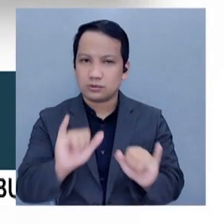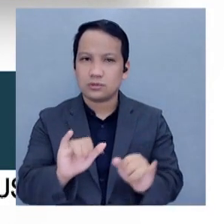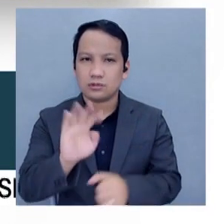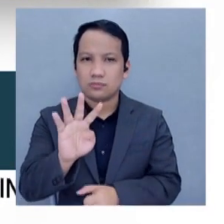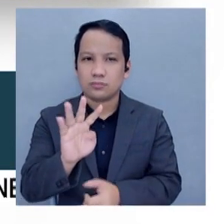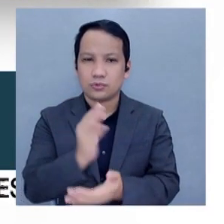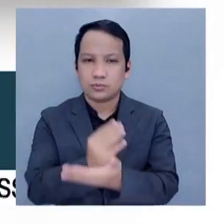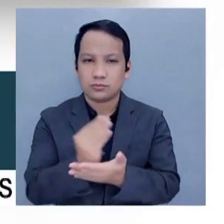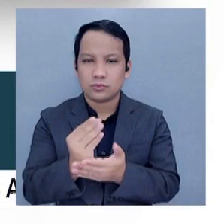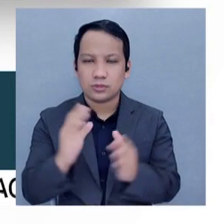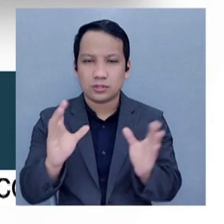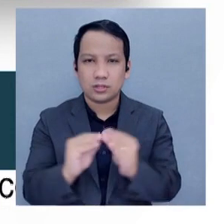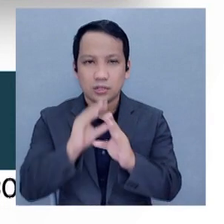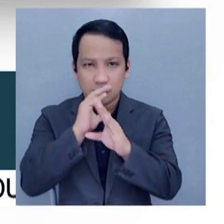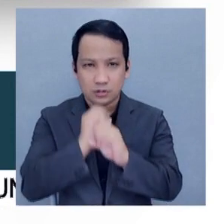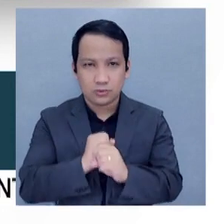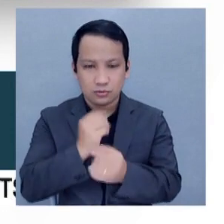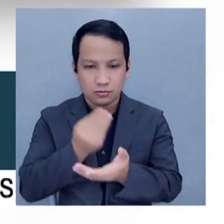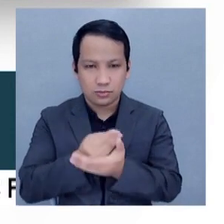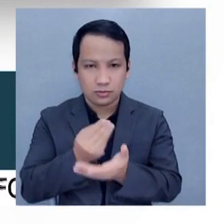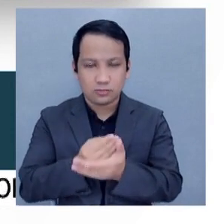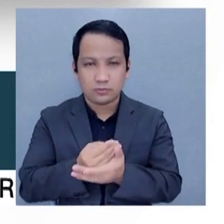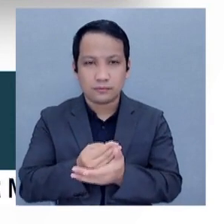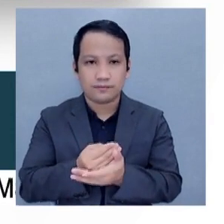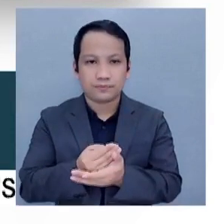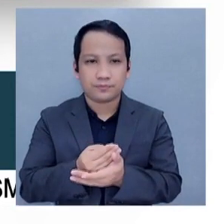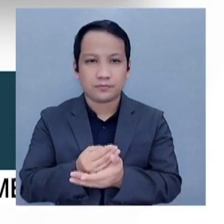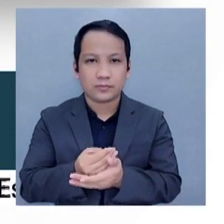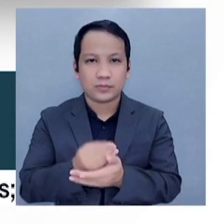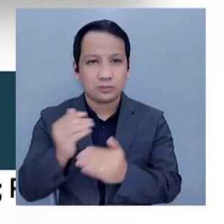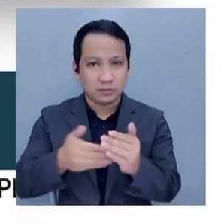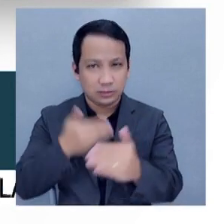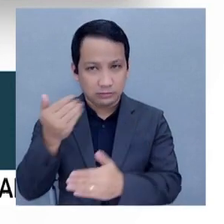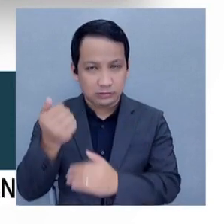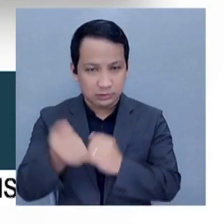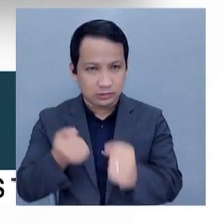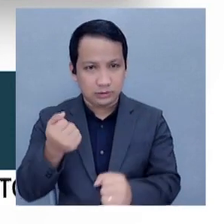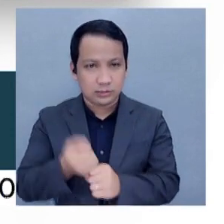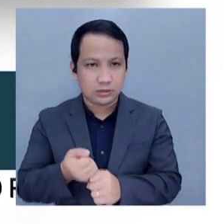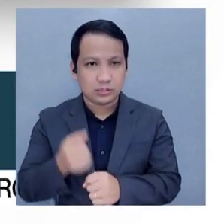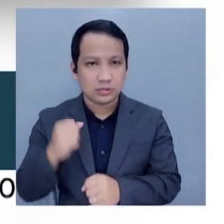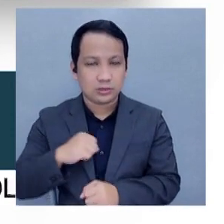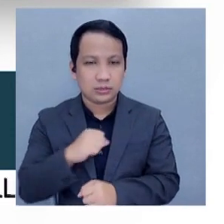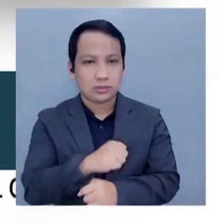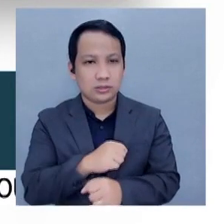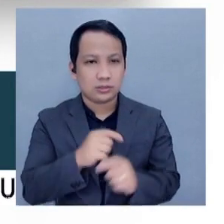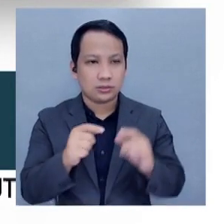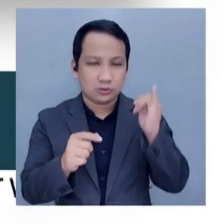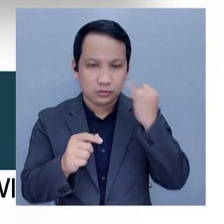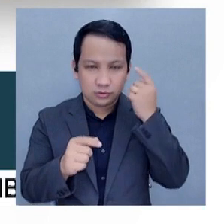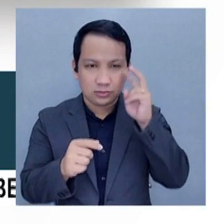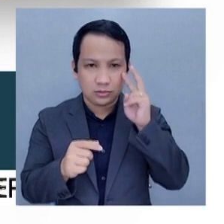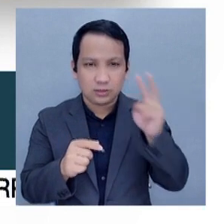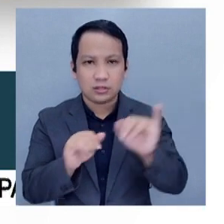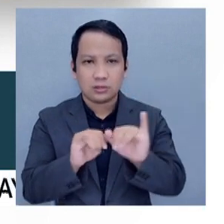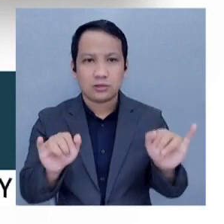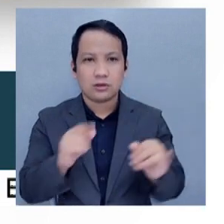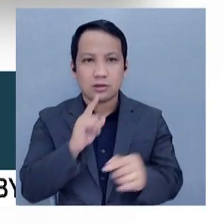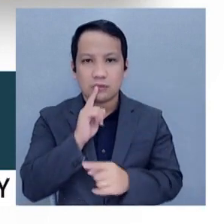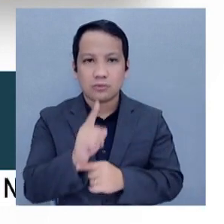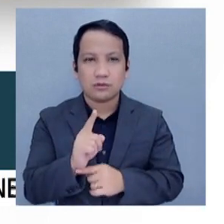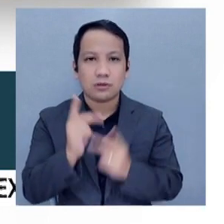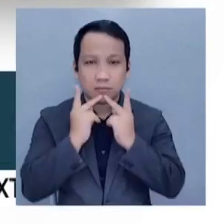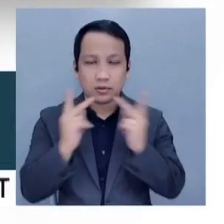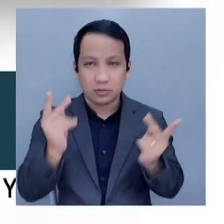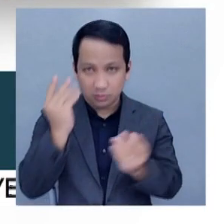in confidential and intelligence funds next year. Senate Majority Leader Joel Villanueva, meanwhile, assures the public they